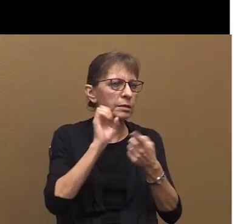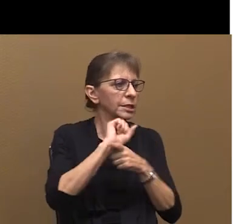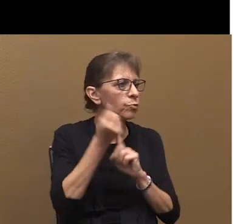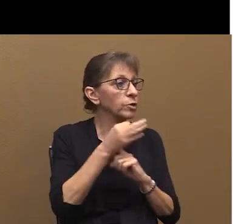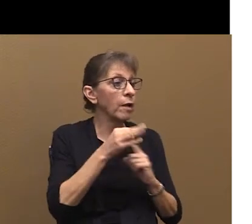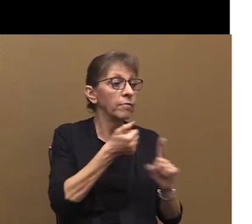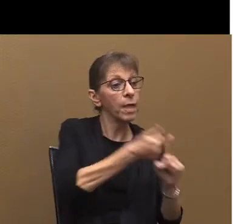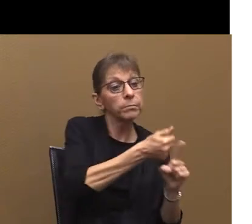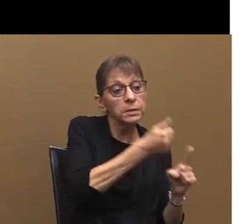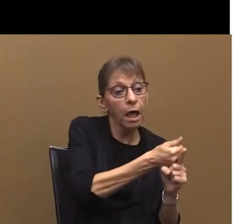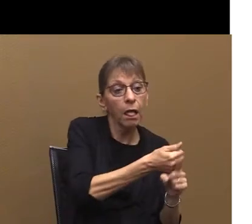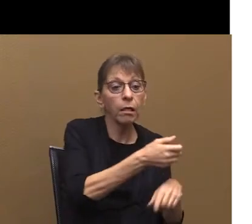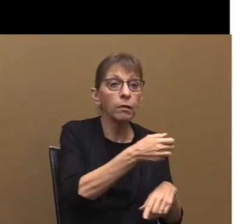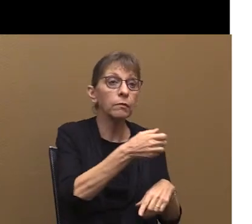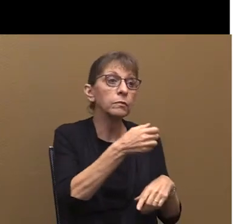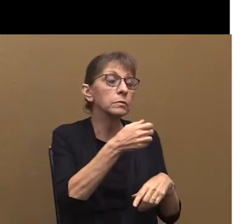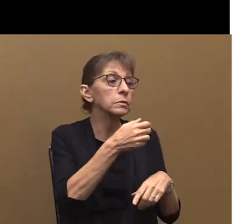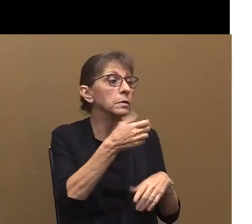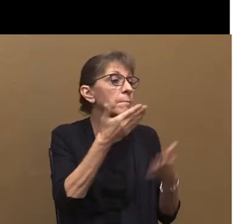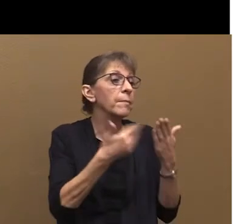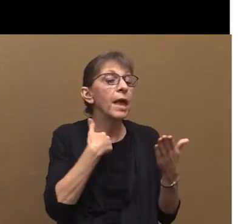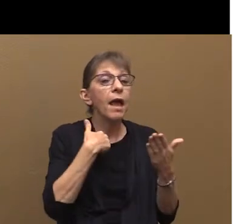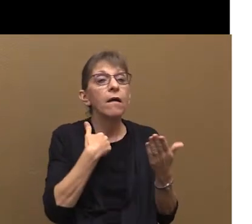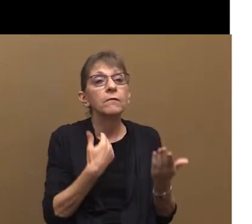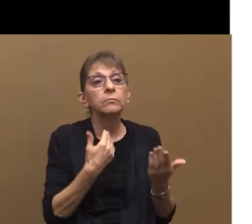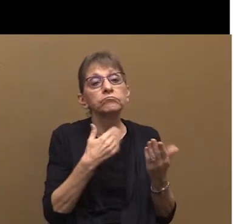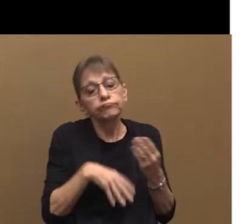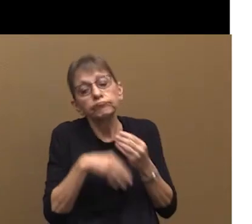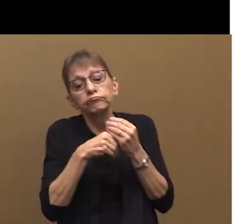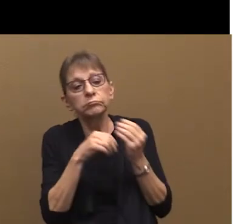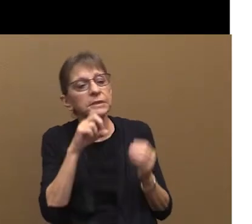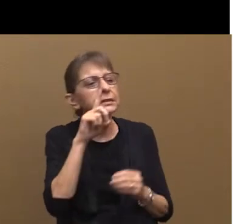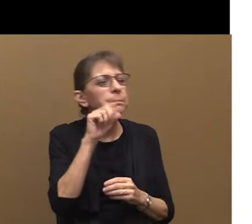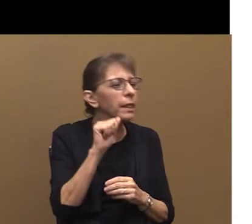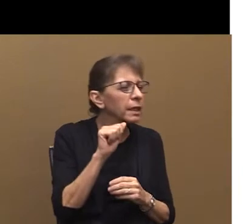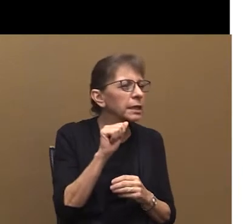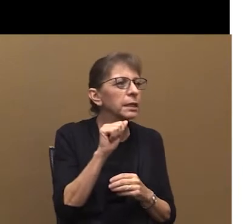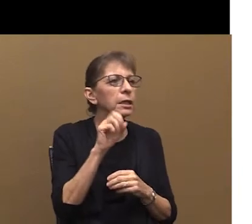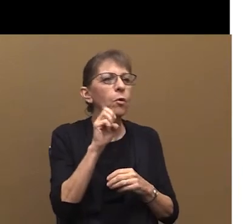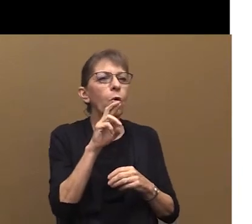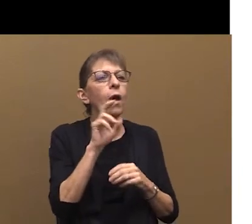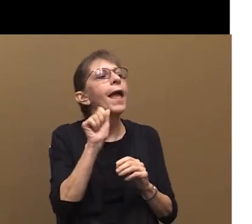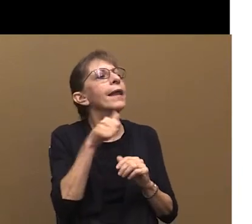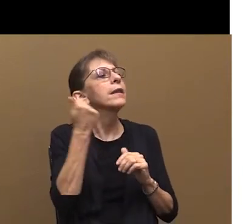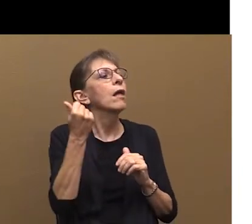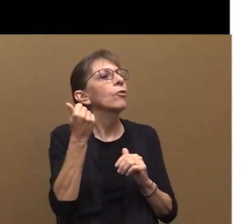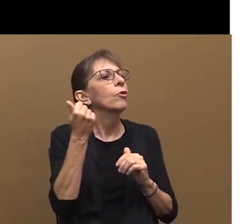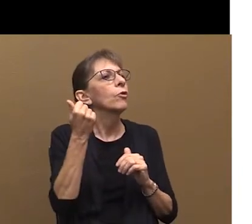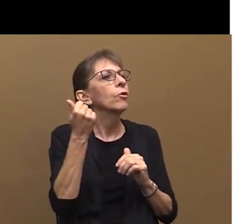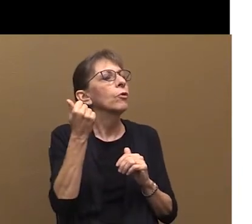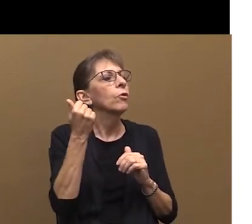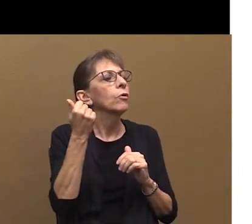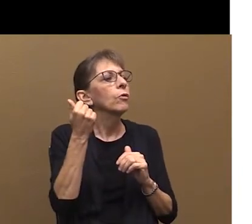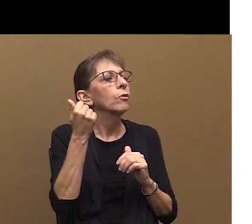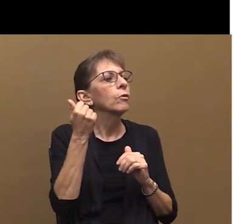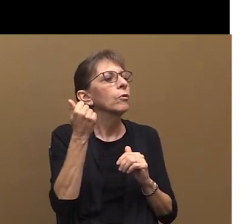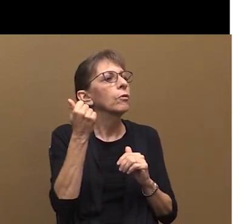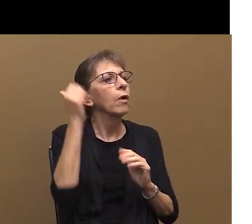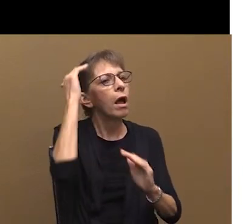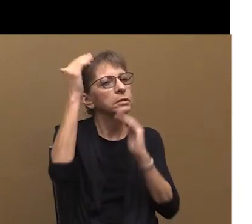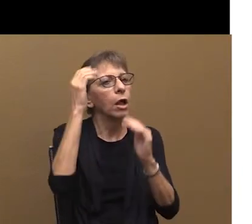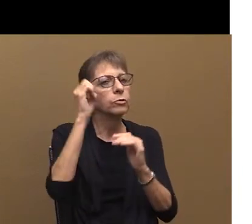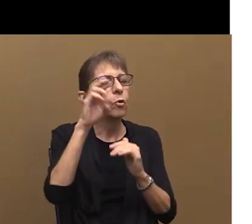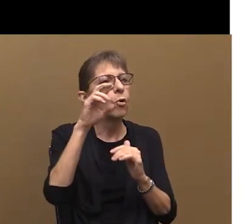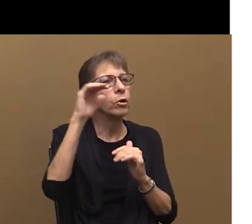they have additional disabilities or another adult or a